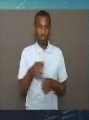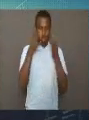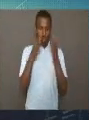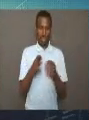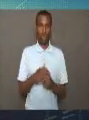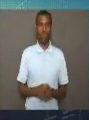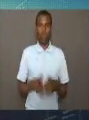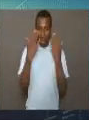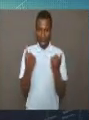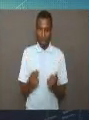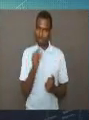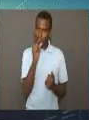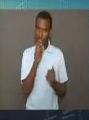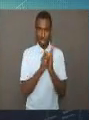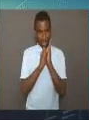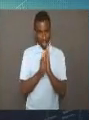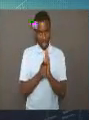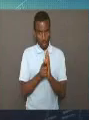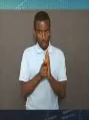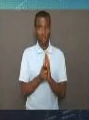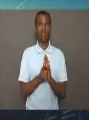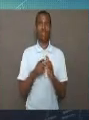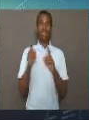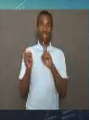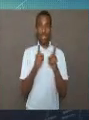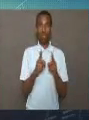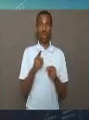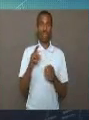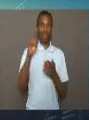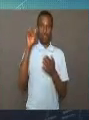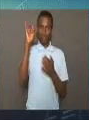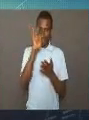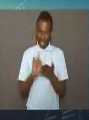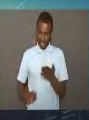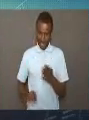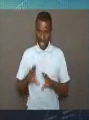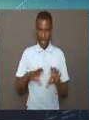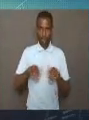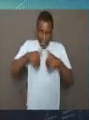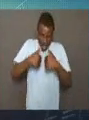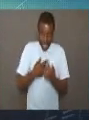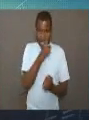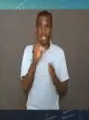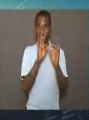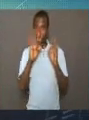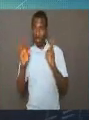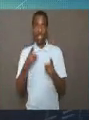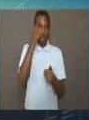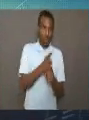List some examples that you think help prove the statement,